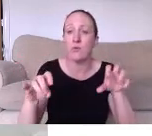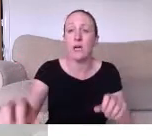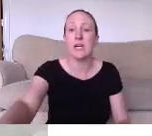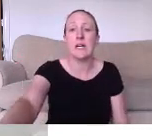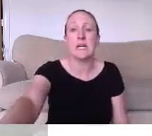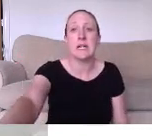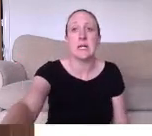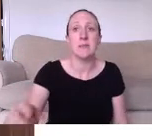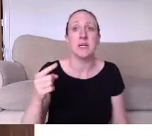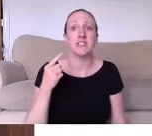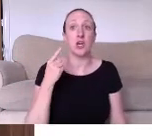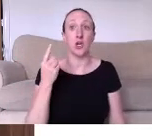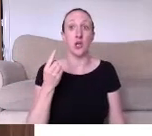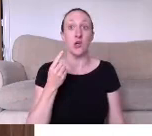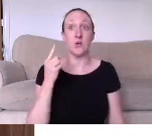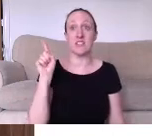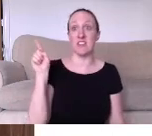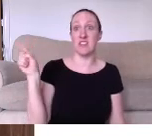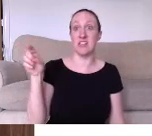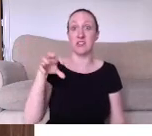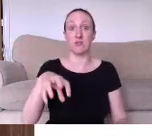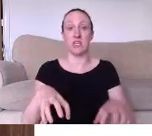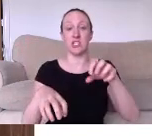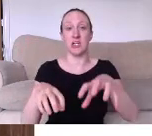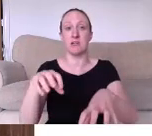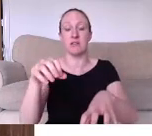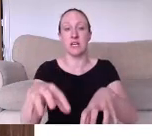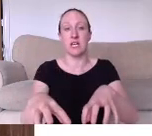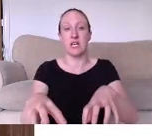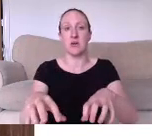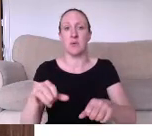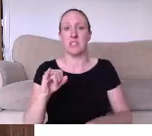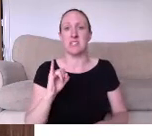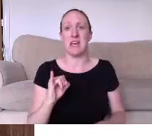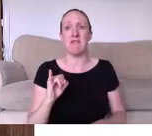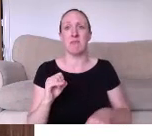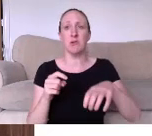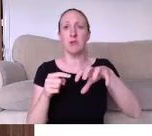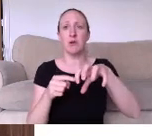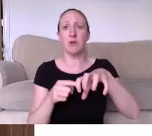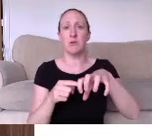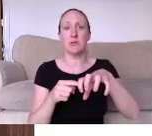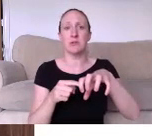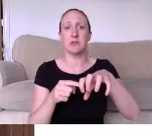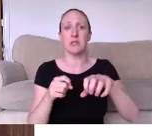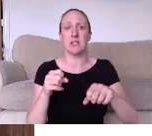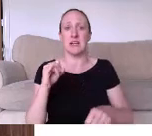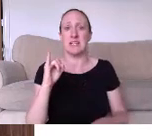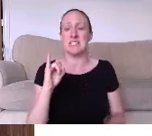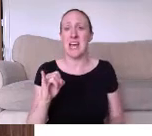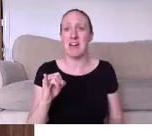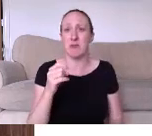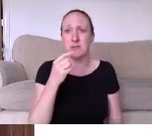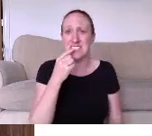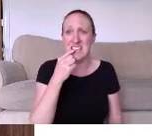Oh! But who is this creature with terrible claws